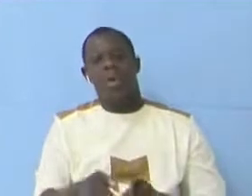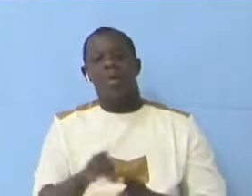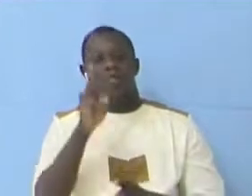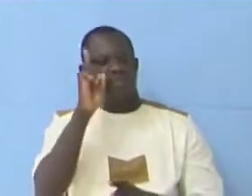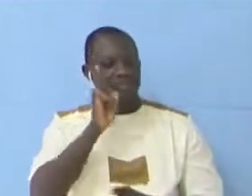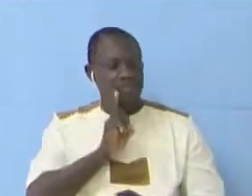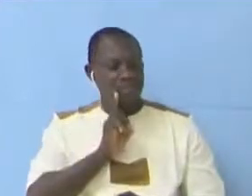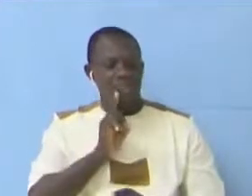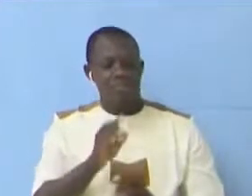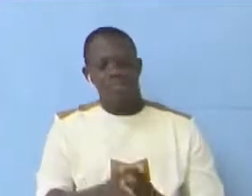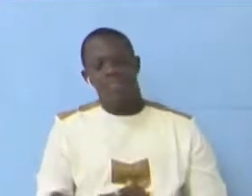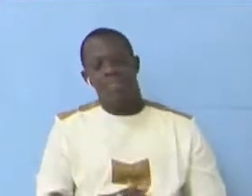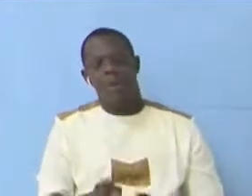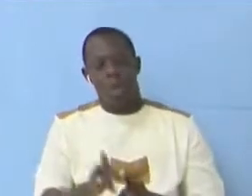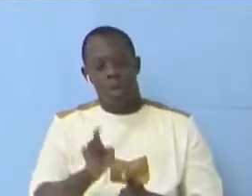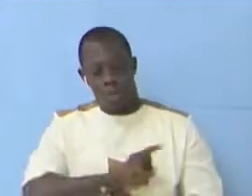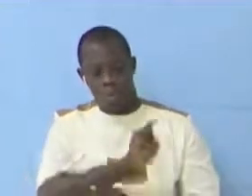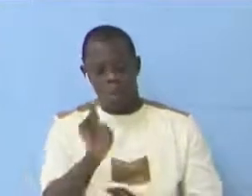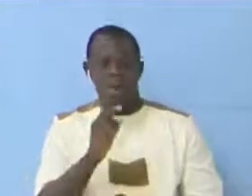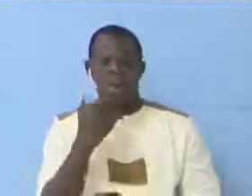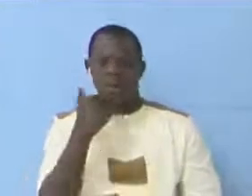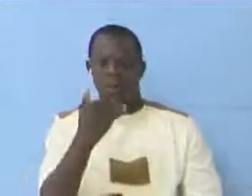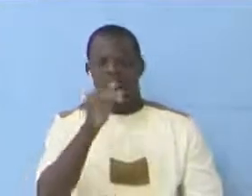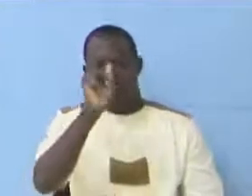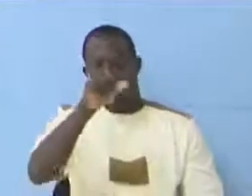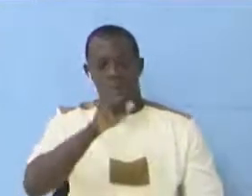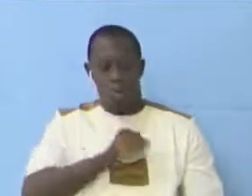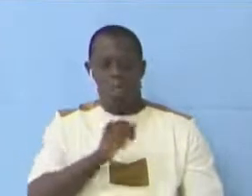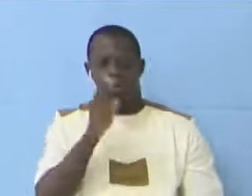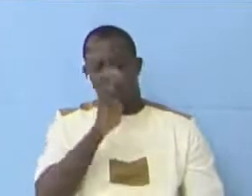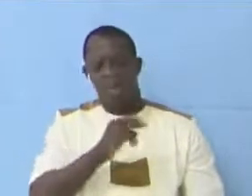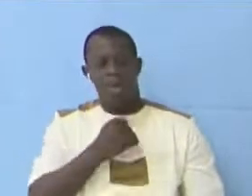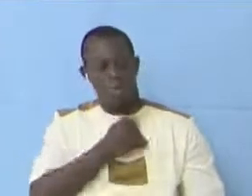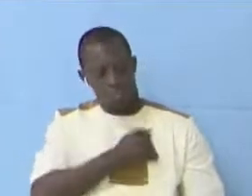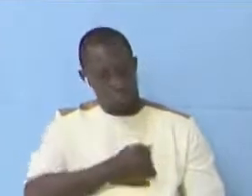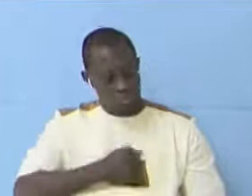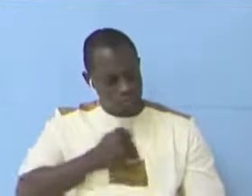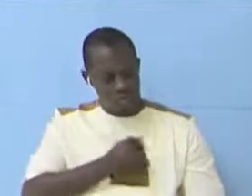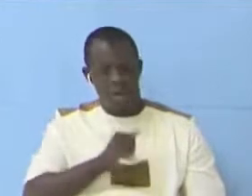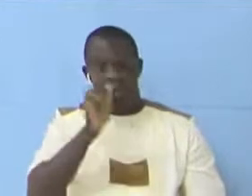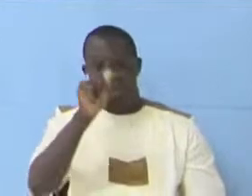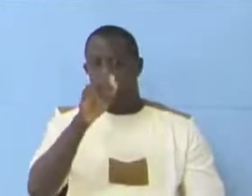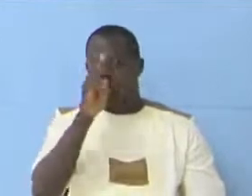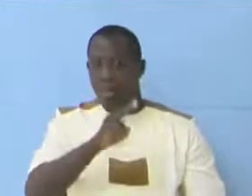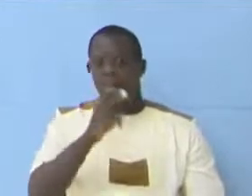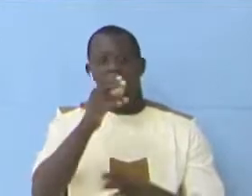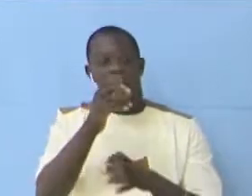Father, we ask that of your divine mercy, your divine grace,